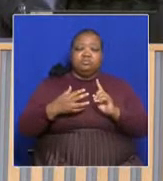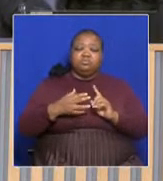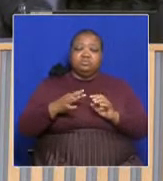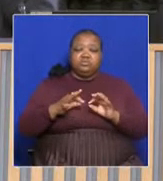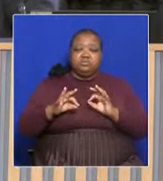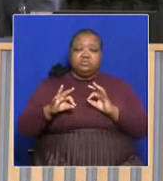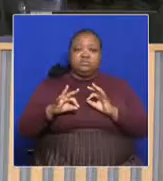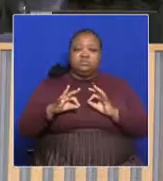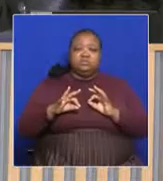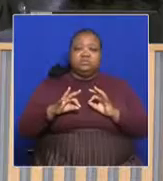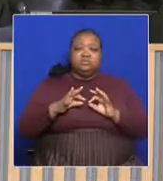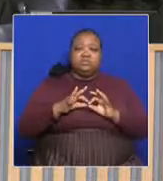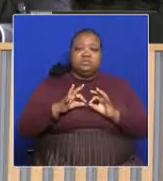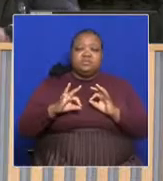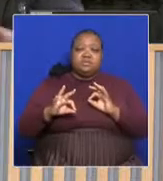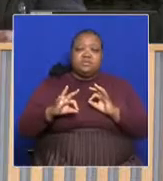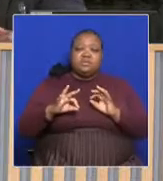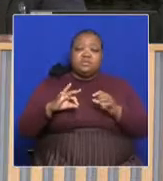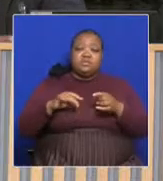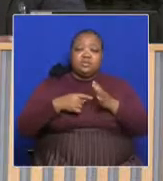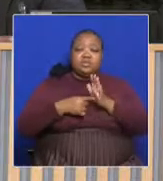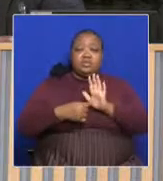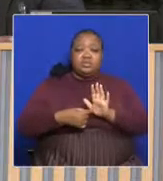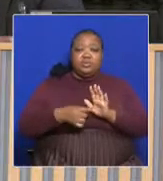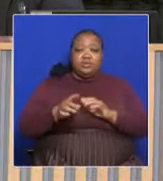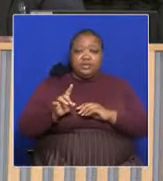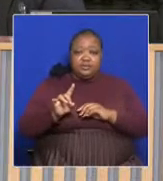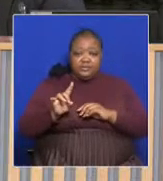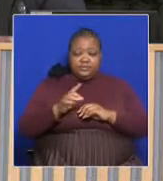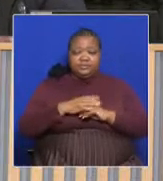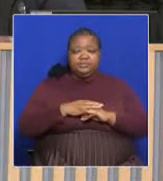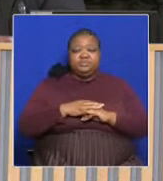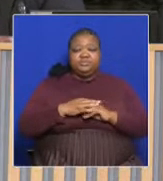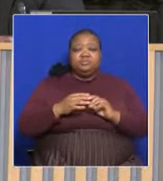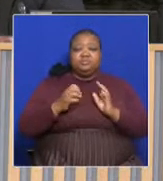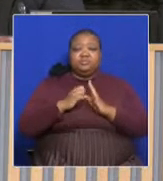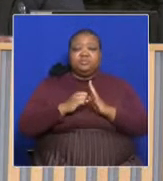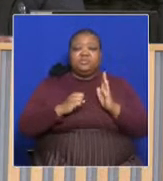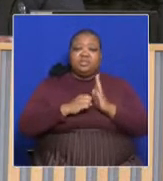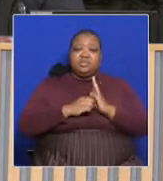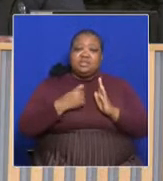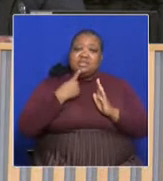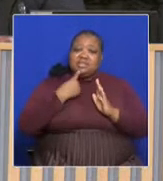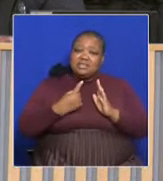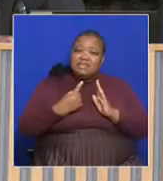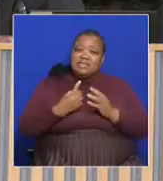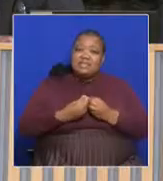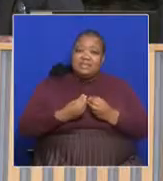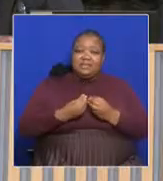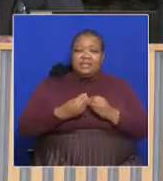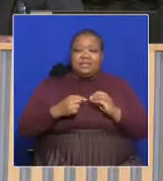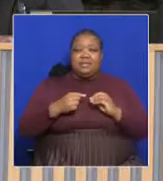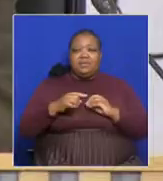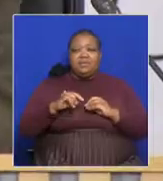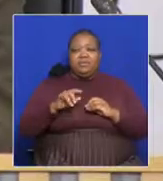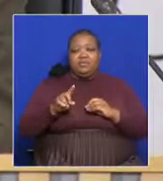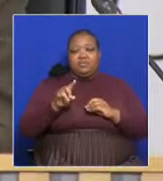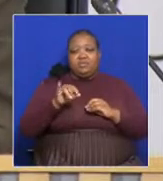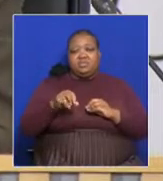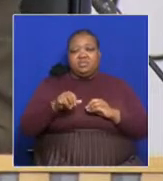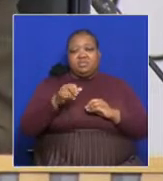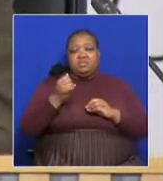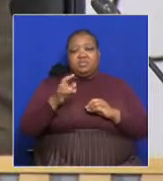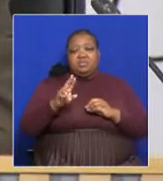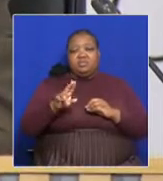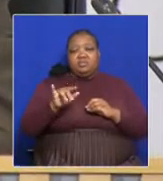to simply point out that that his statement does say something about the 1st of July. Yes, and I'm saying this, Commissioner, once again. This